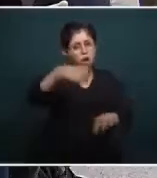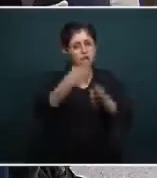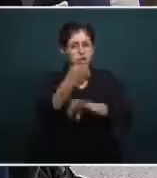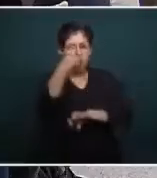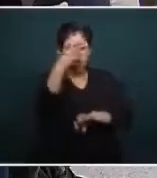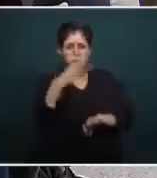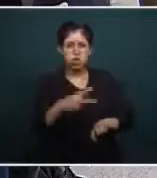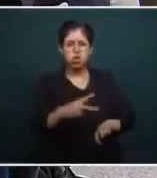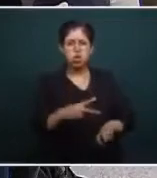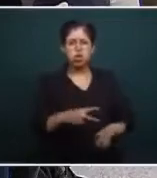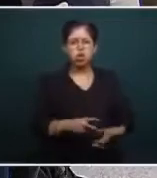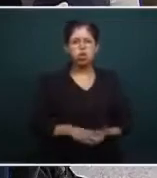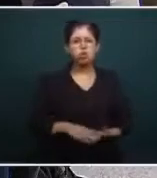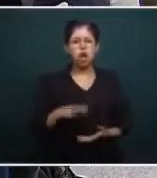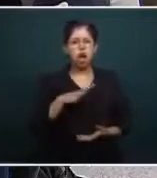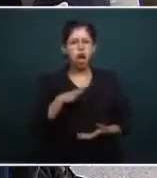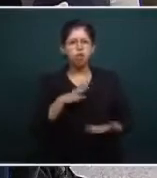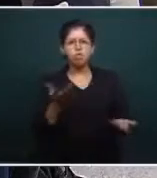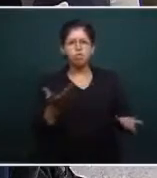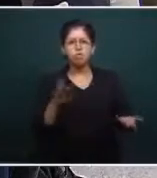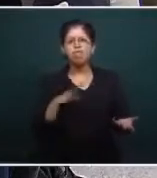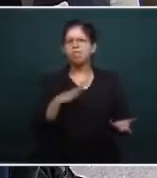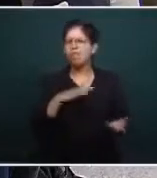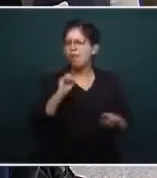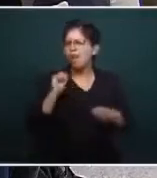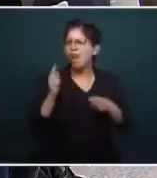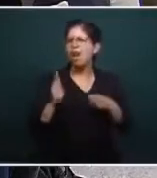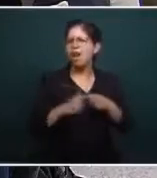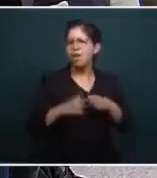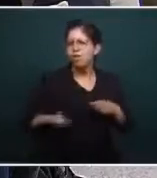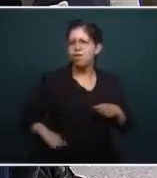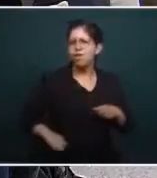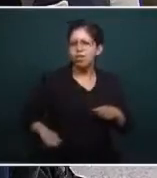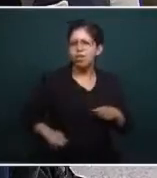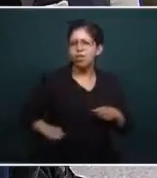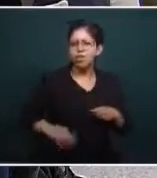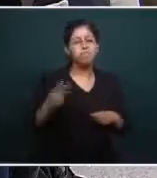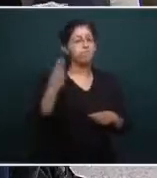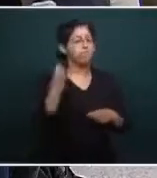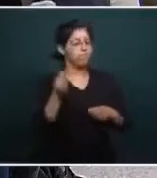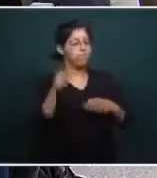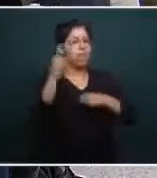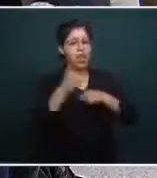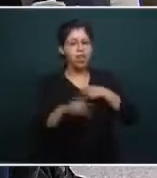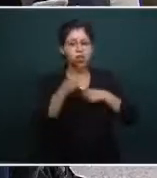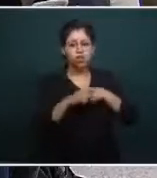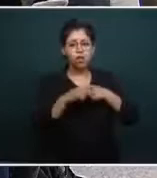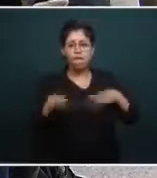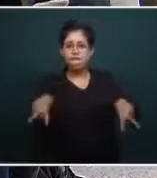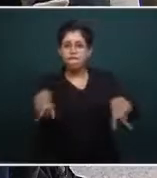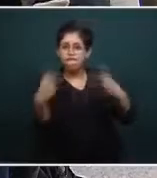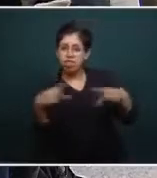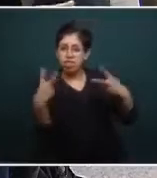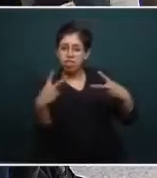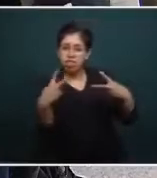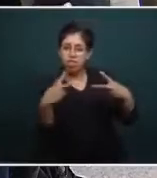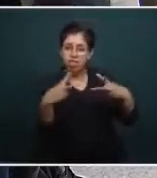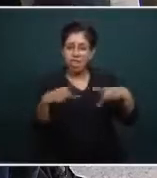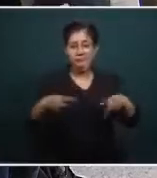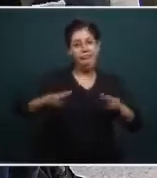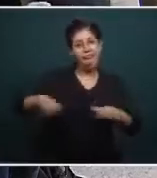here in the state of Mexico, there has been a phenomenon that's interesting and dangerous, that